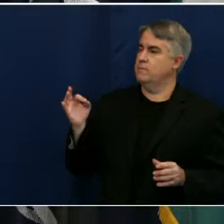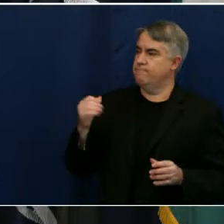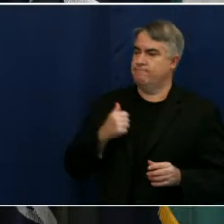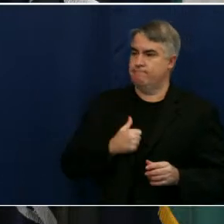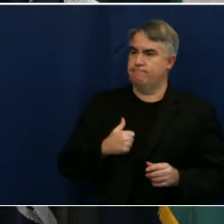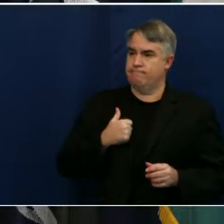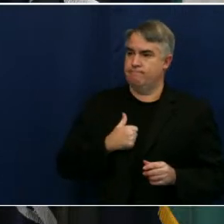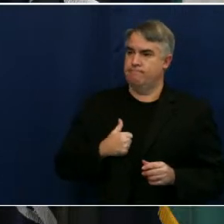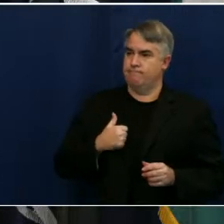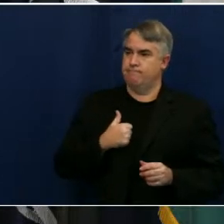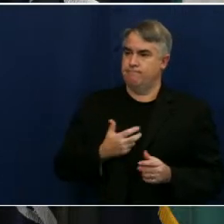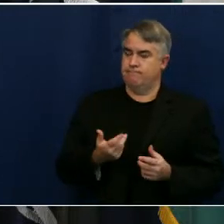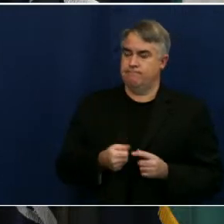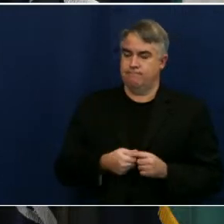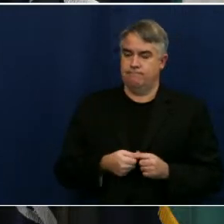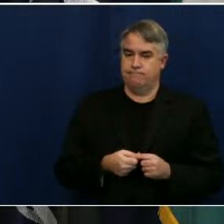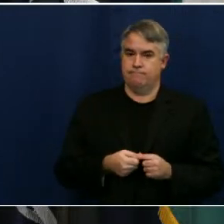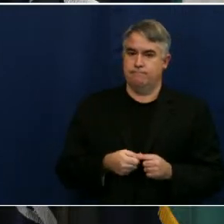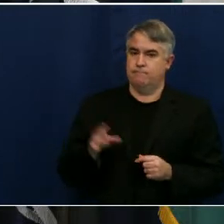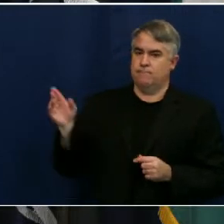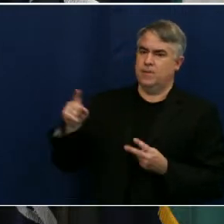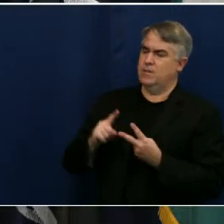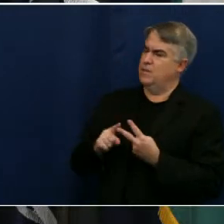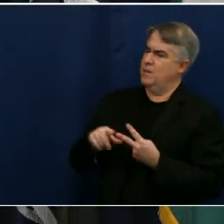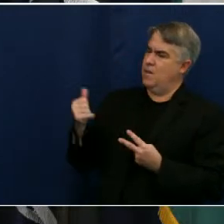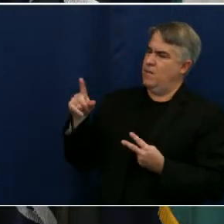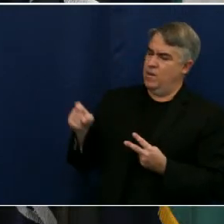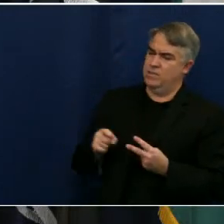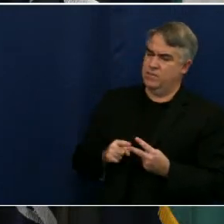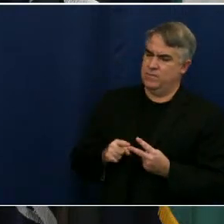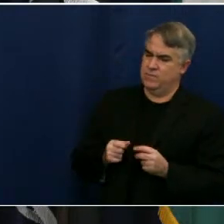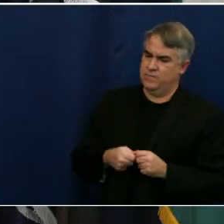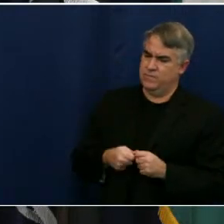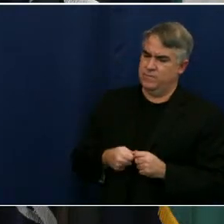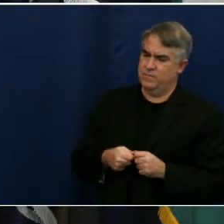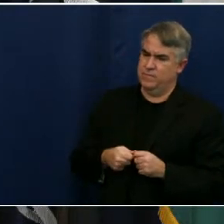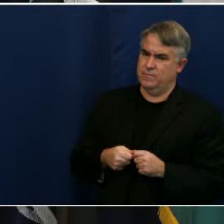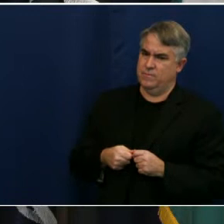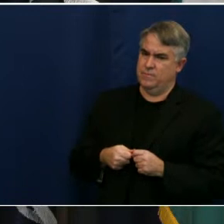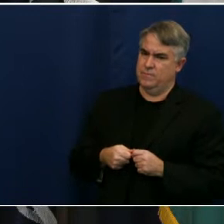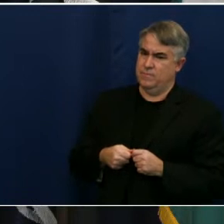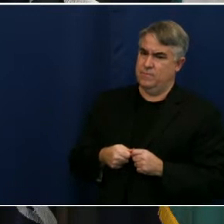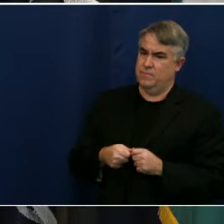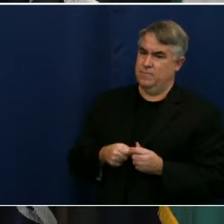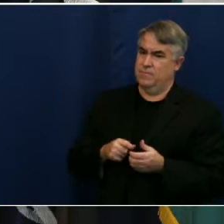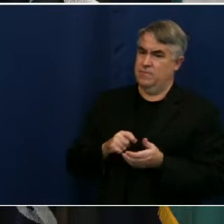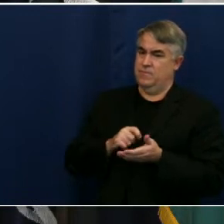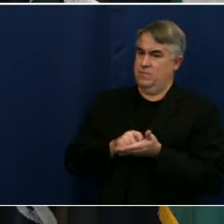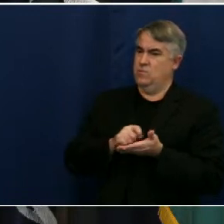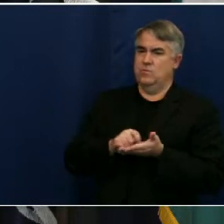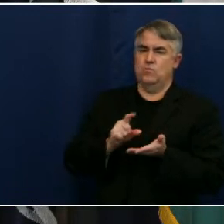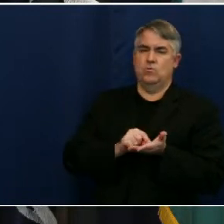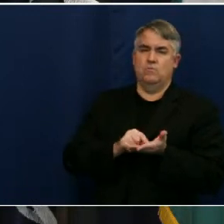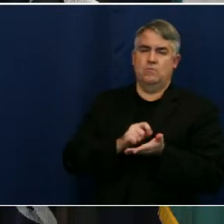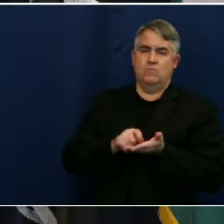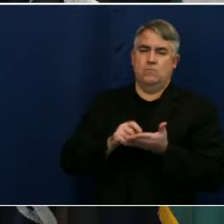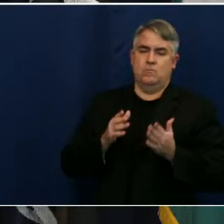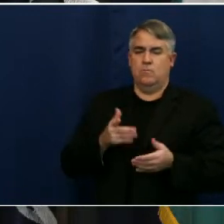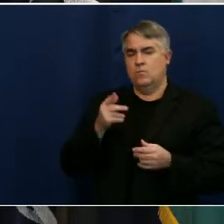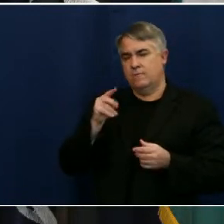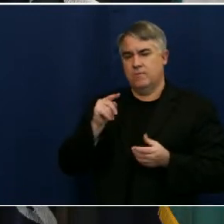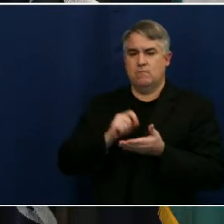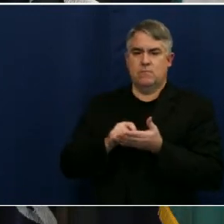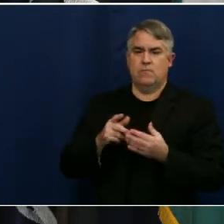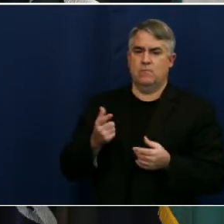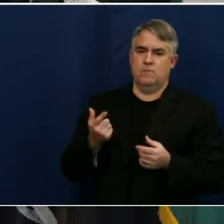is, journalists we were on the initial list of essential businesses because we can't do all of our